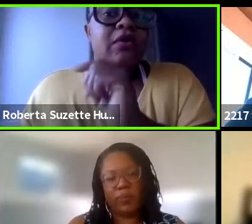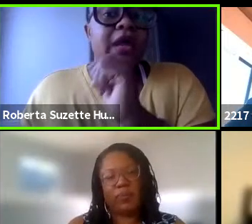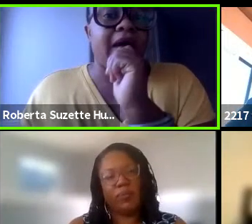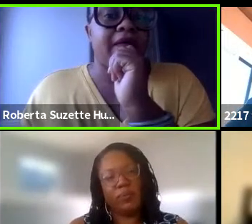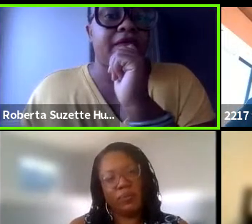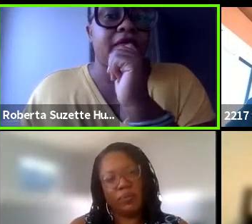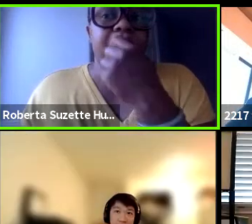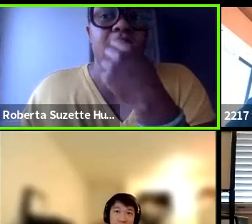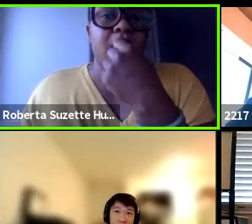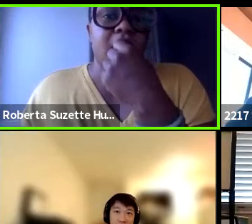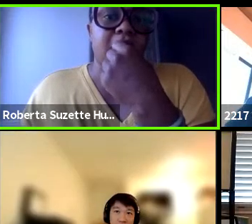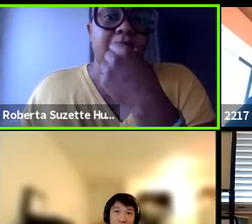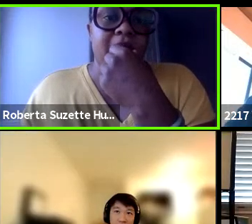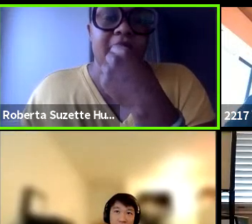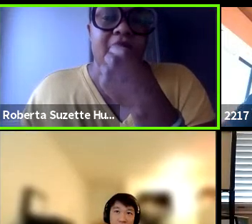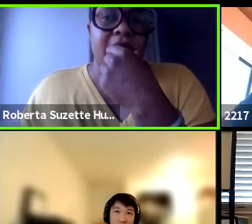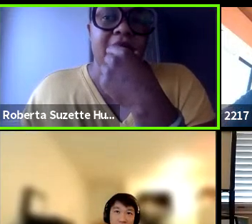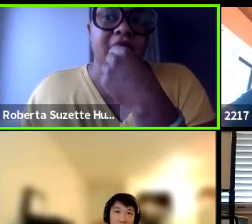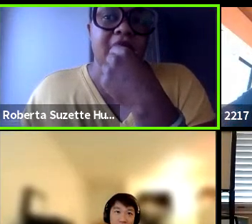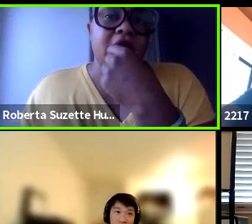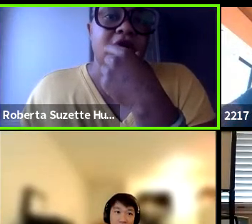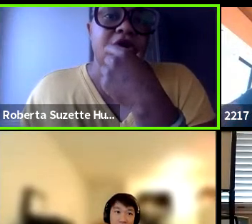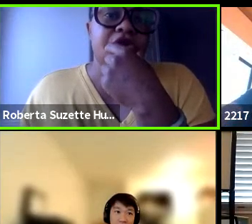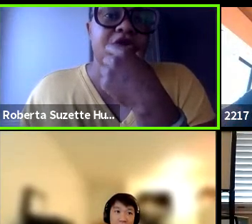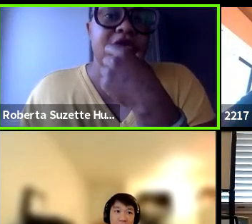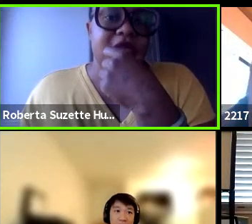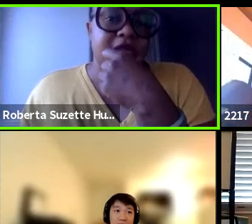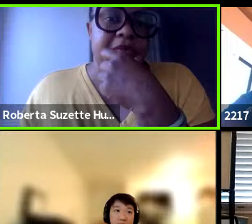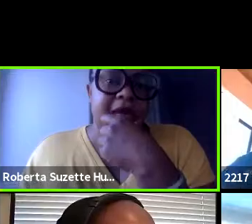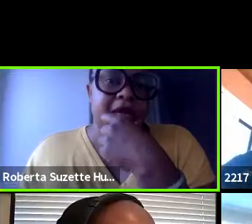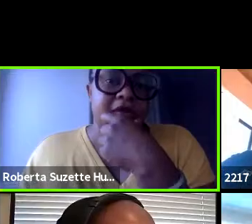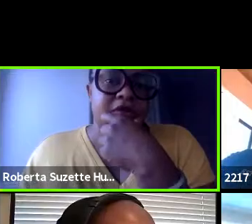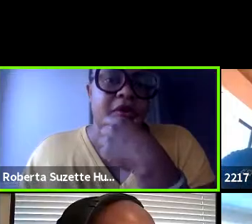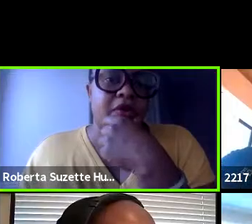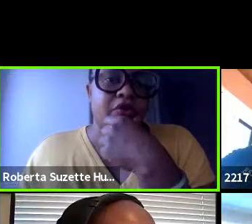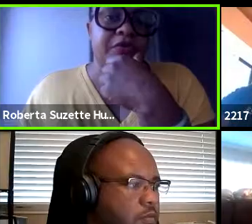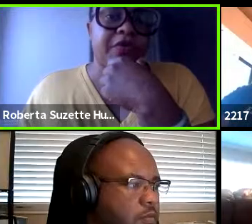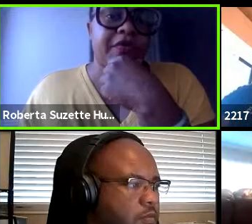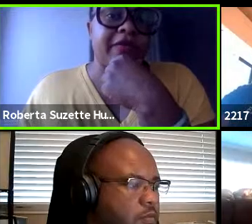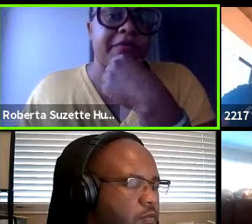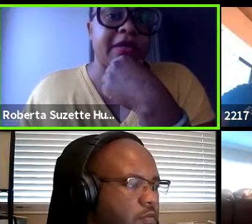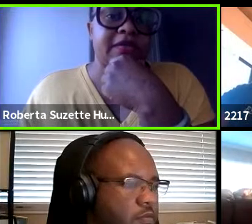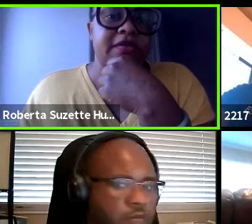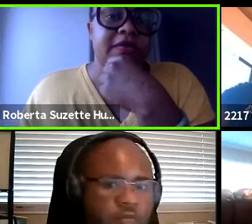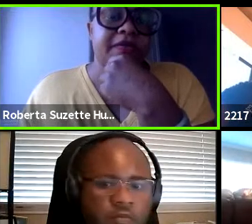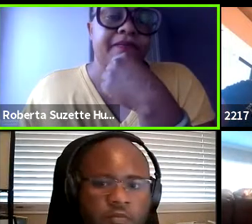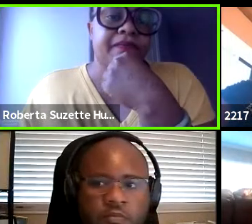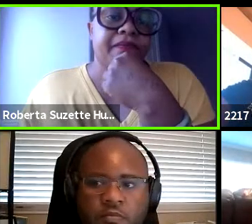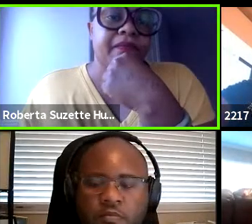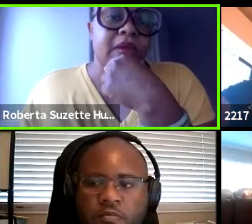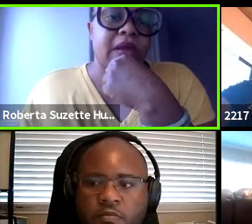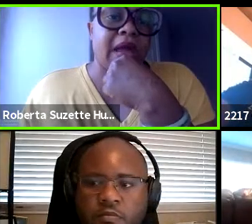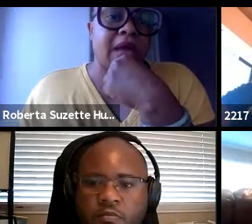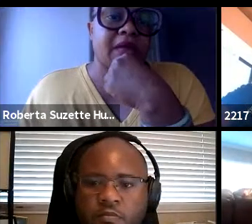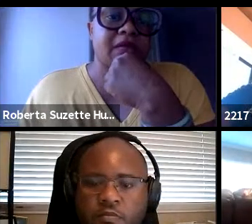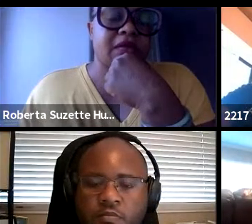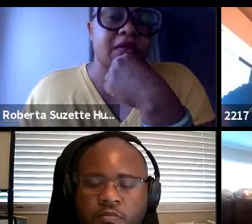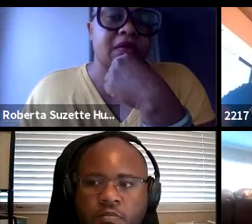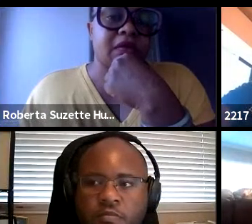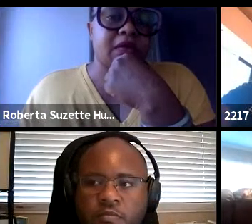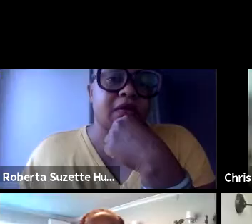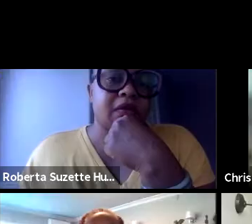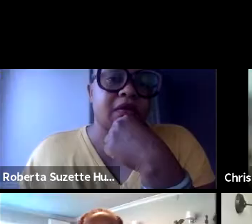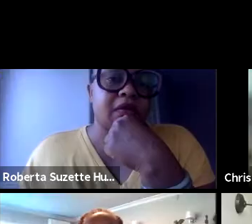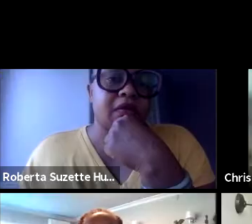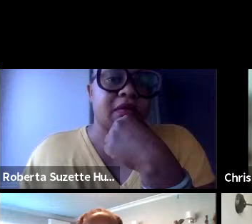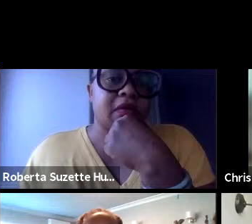we don't have per public comment, could you send us back into our groups for 5 minutes? Yeah, right now